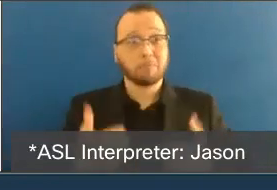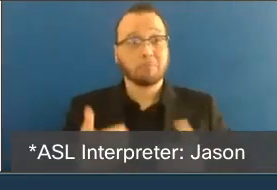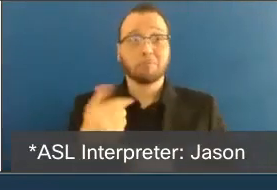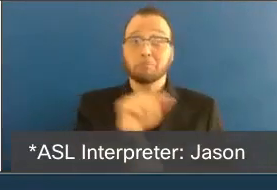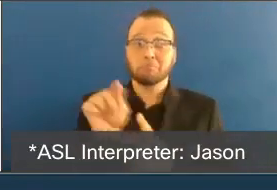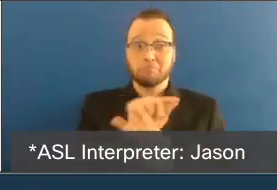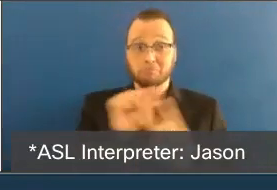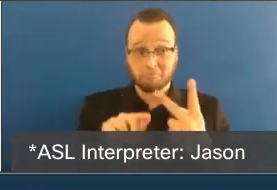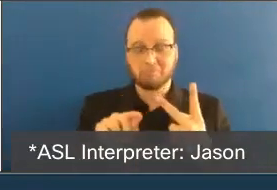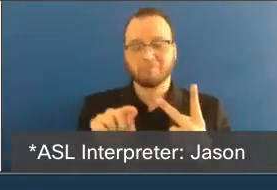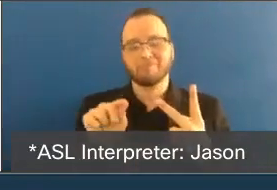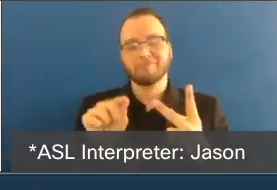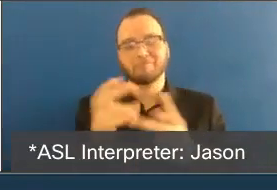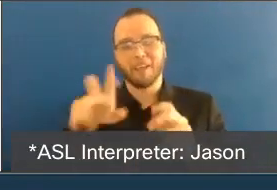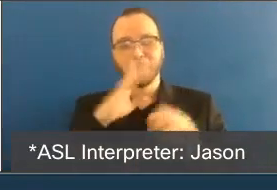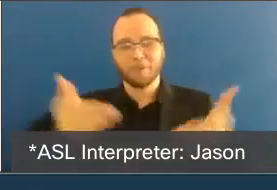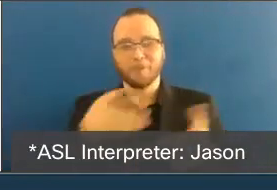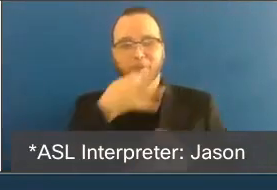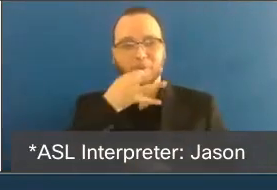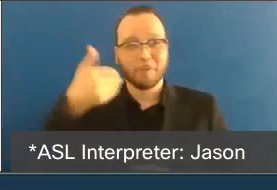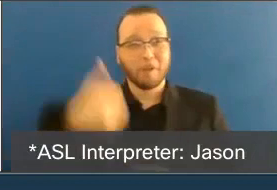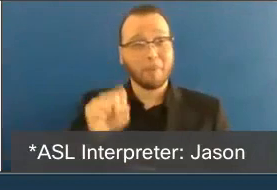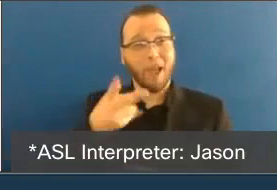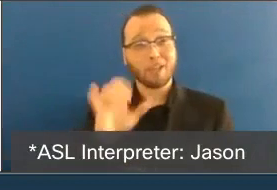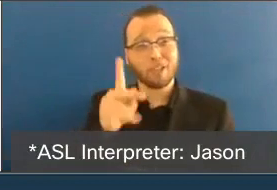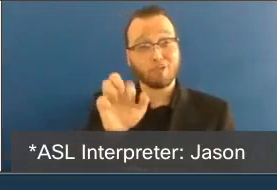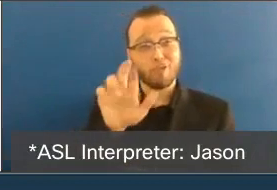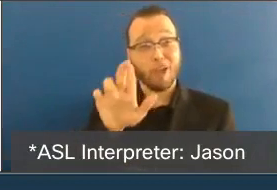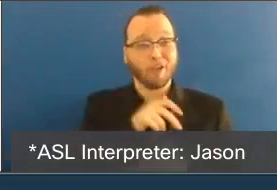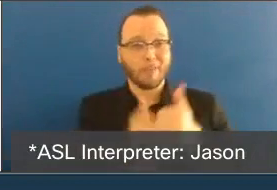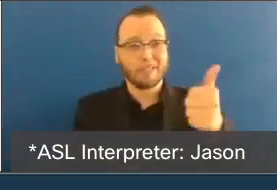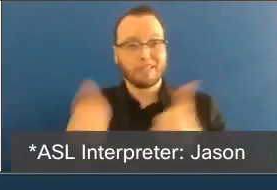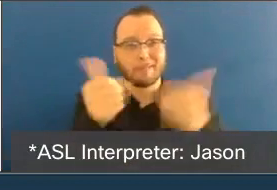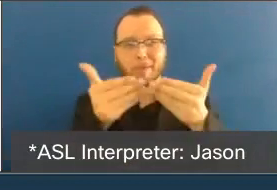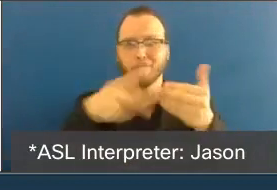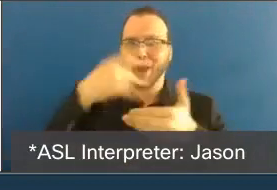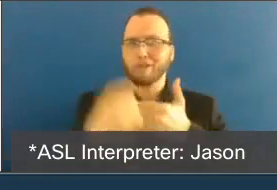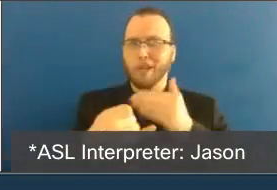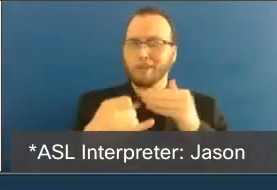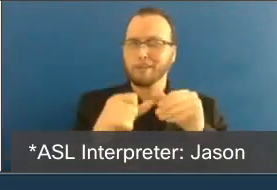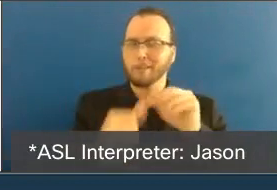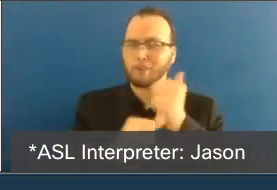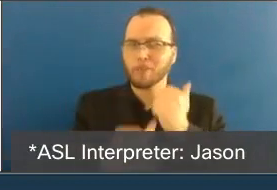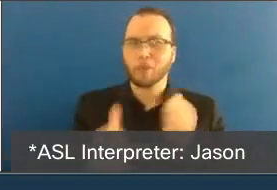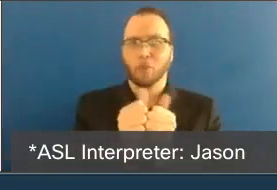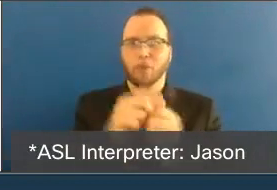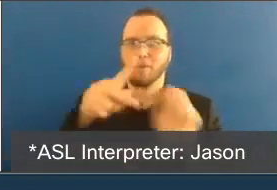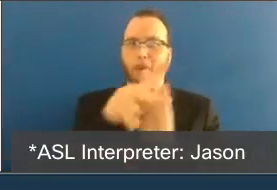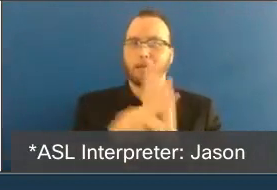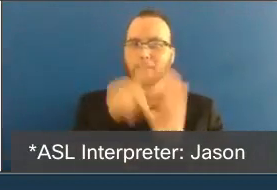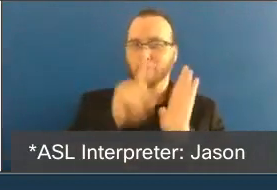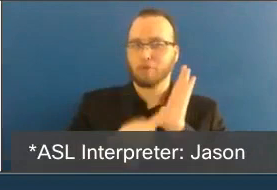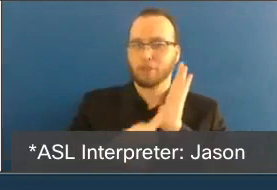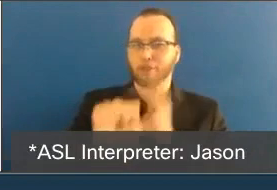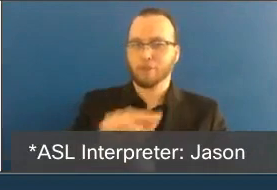shortly. I am Ashley Kreider, and I'm a Senior Project Associate with Policy Research Associates. Before we start our